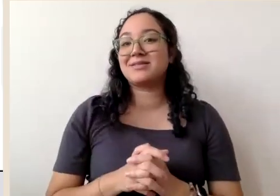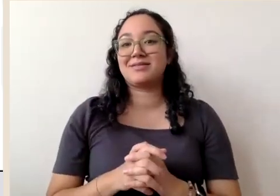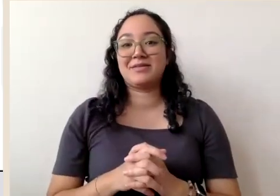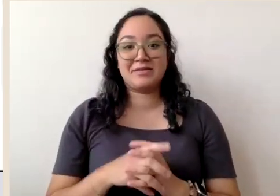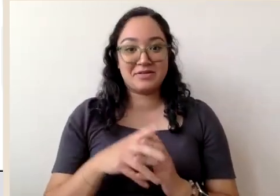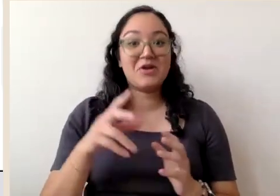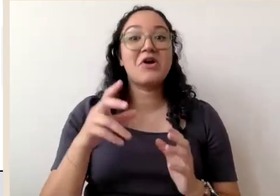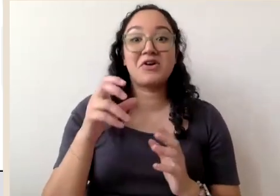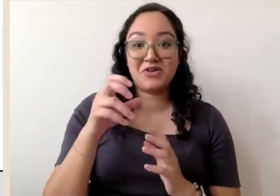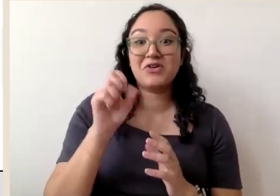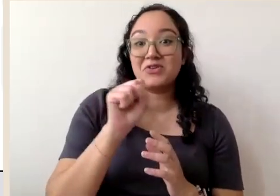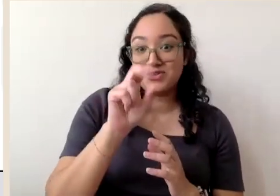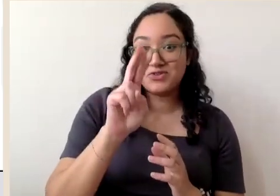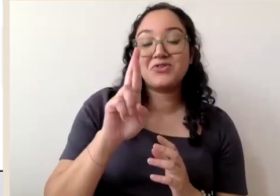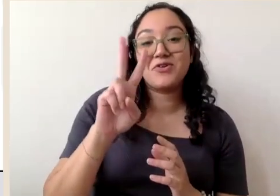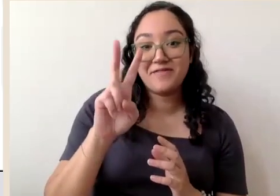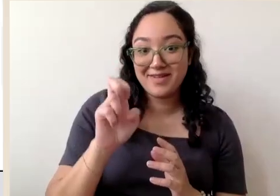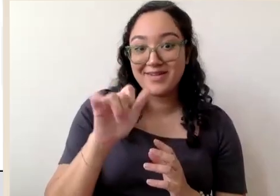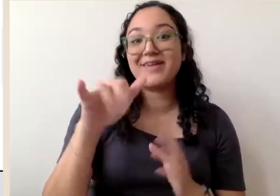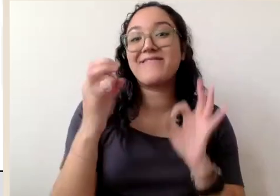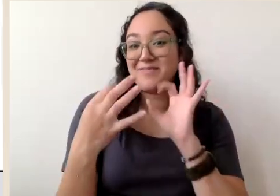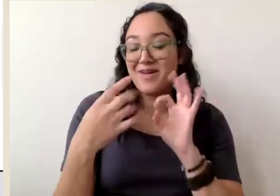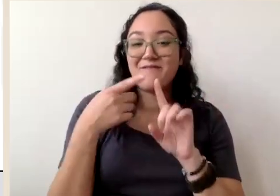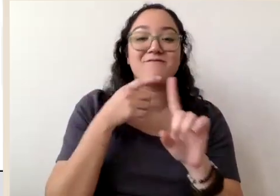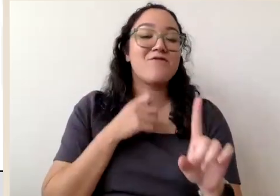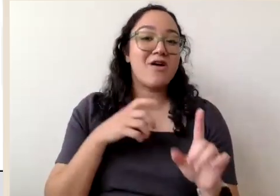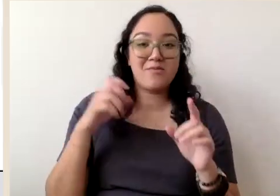I see surveys here, feedback from employers,